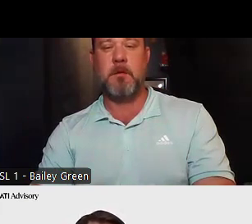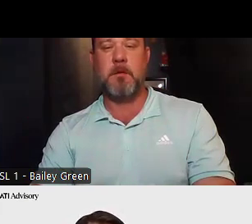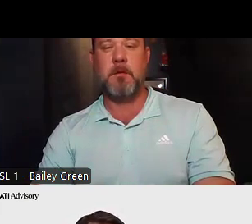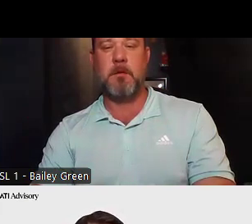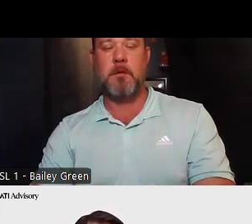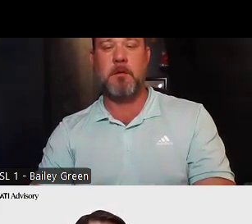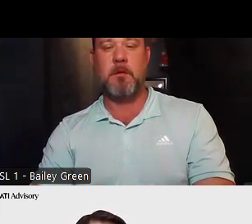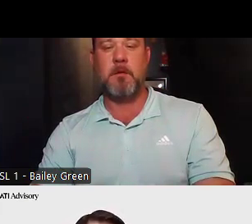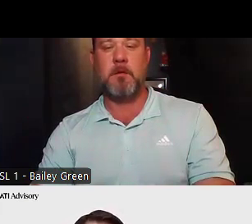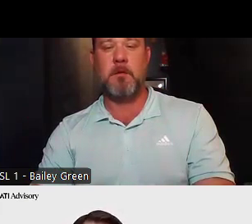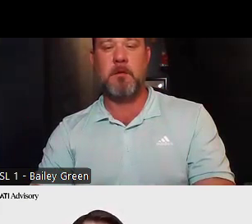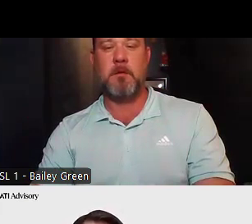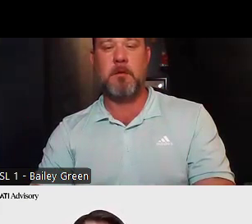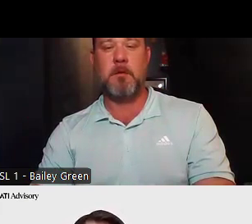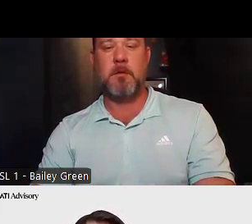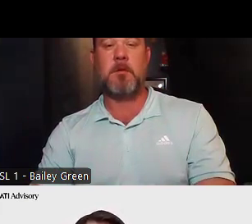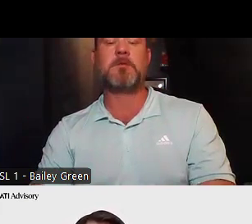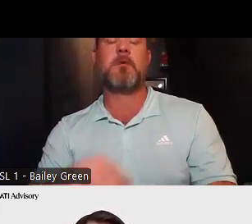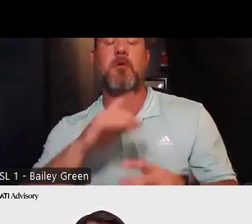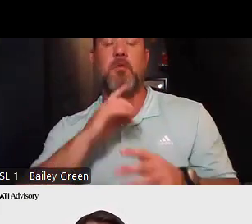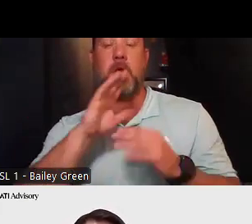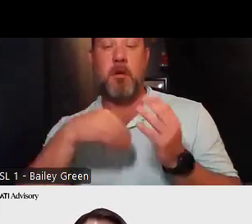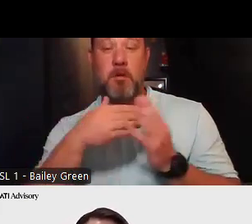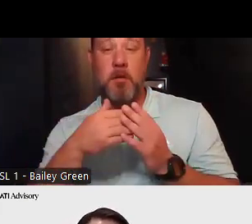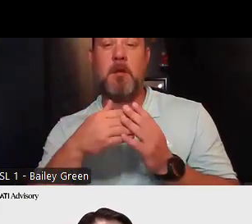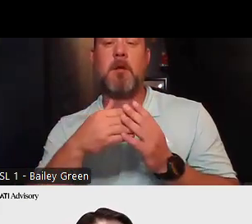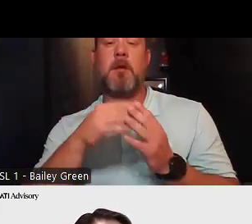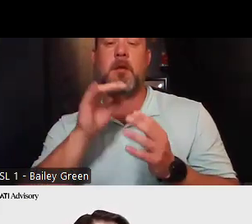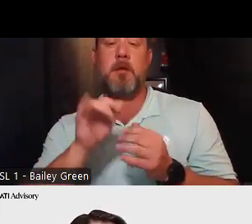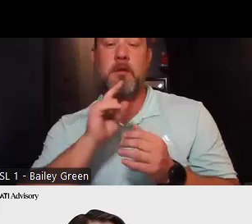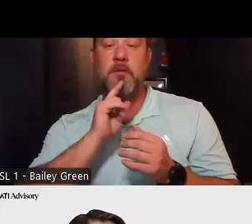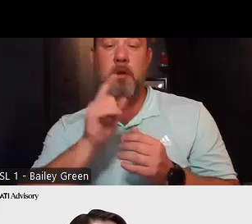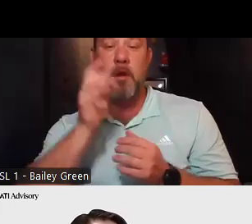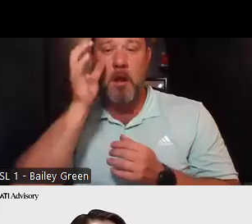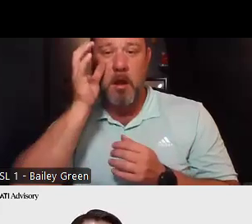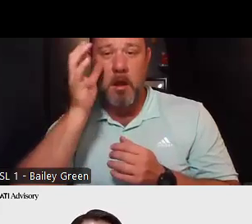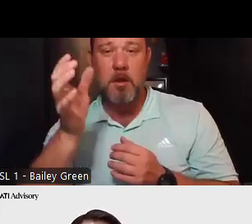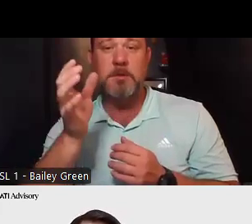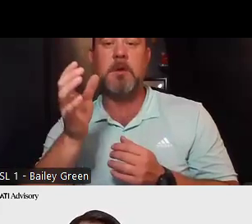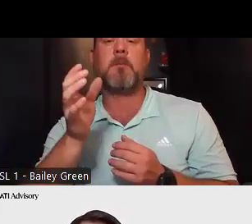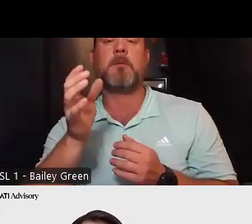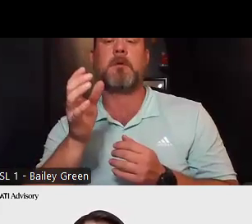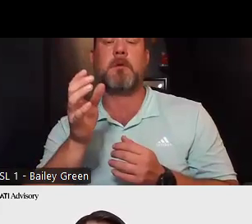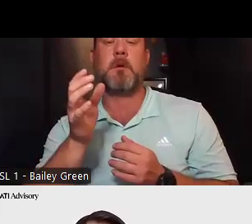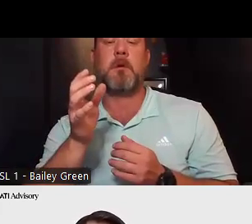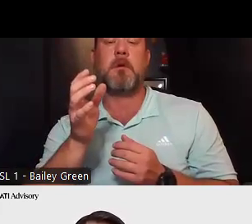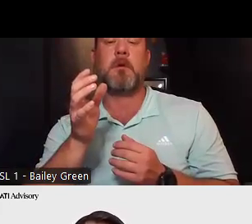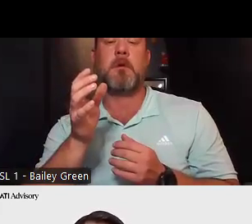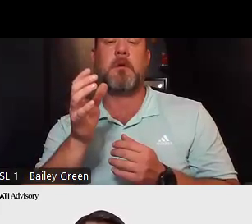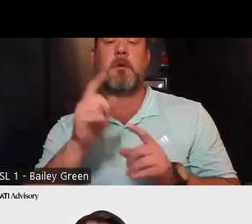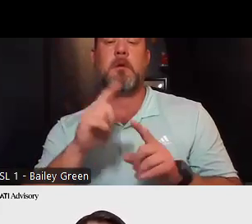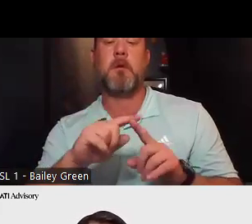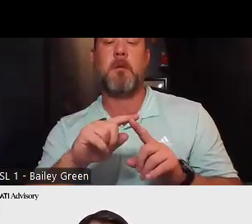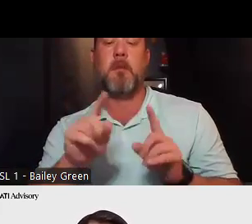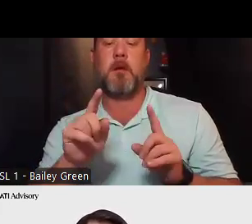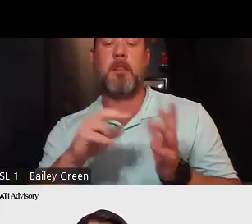So all of this to say, really wrapping it up, again, this is really a concept that's being put forth, but